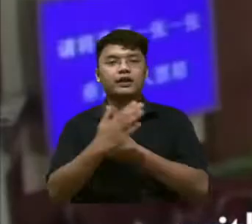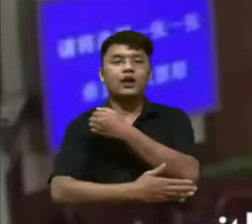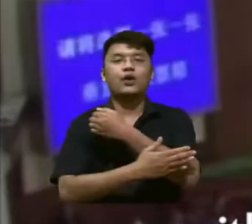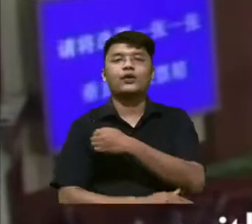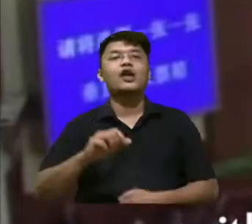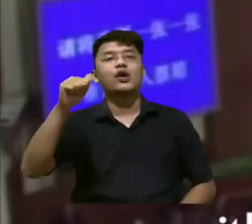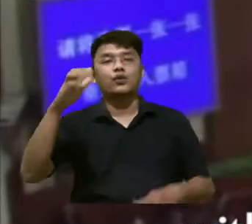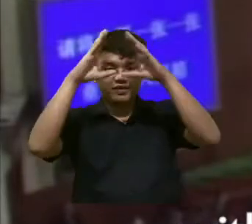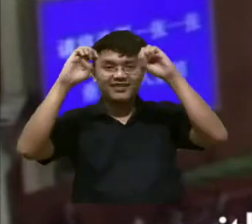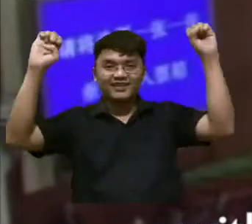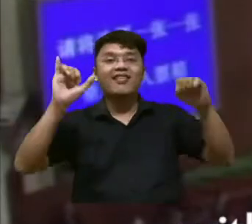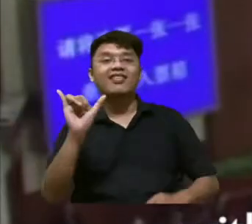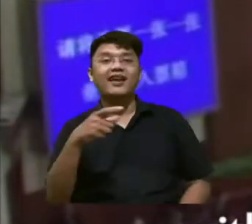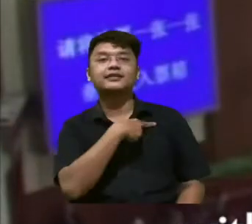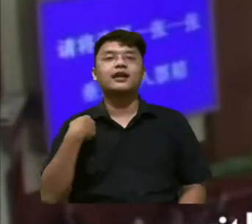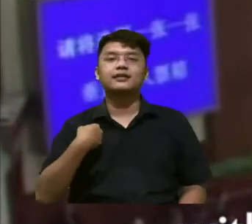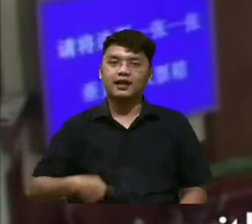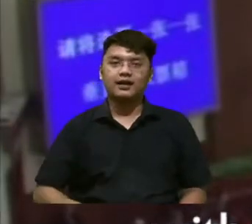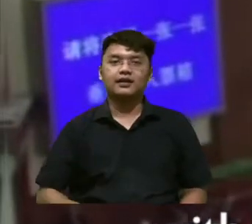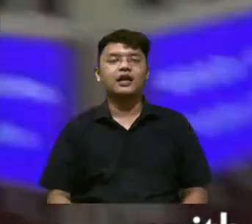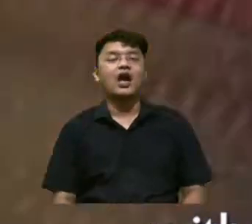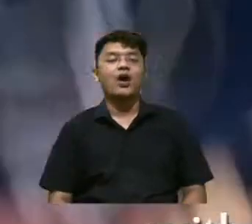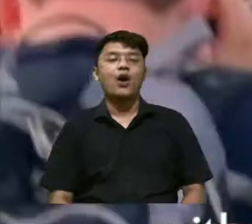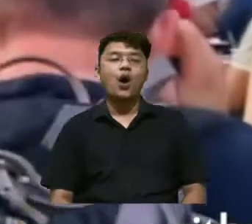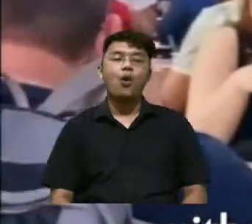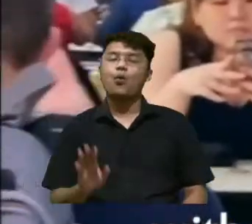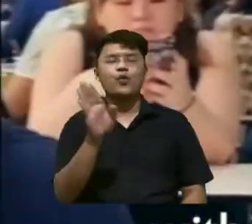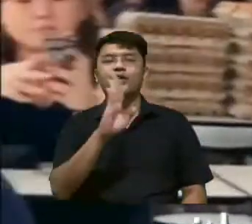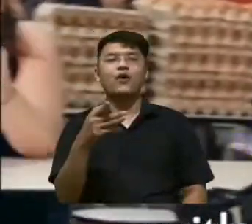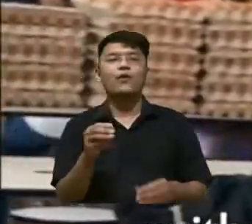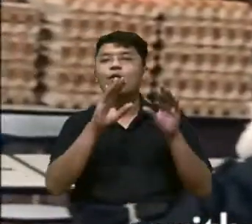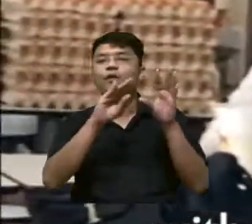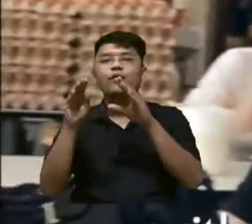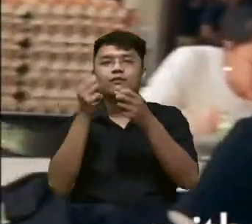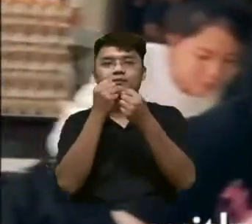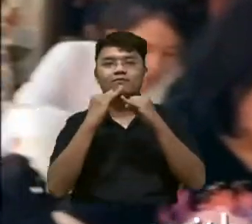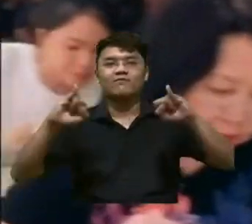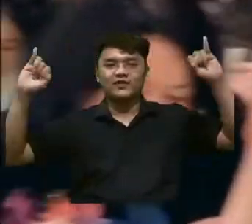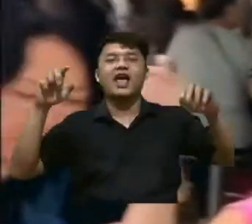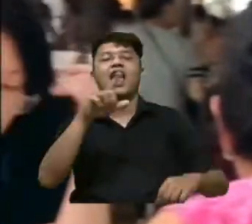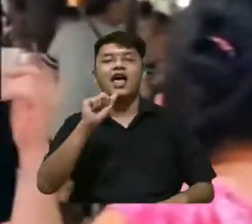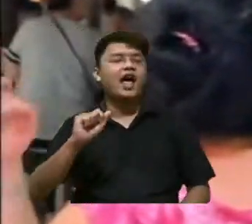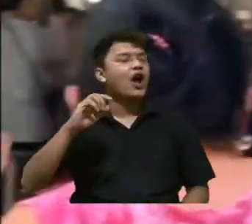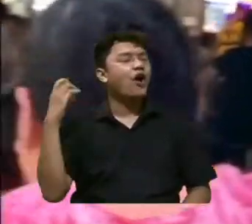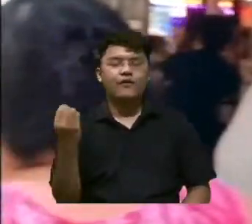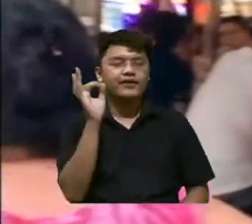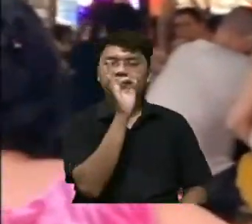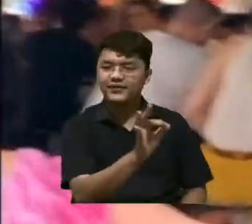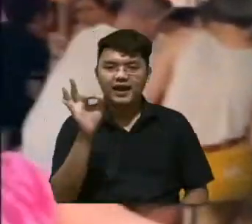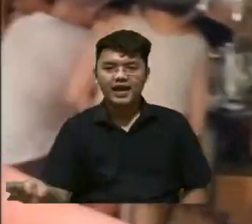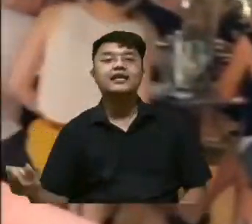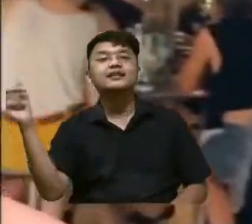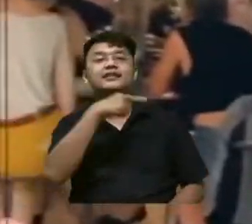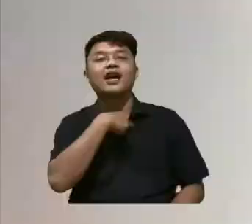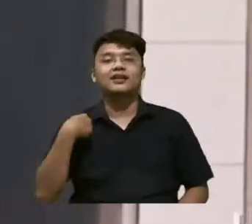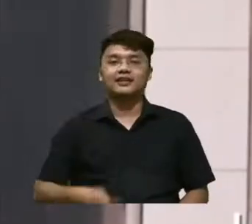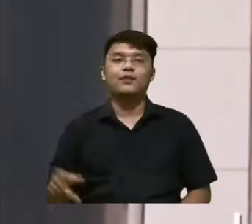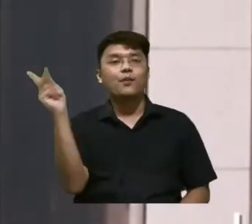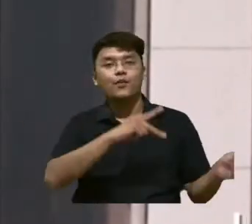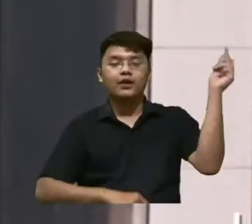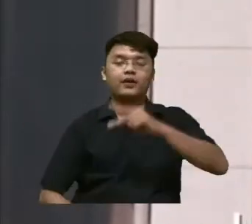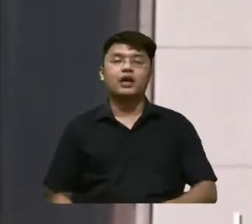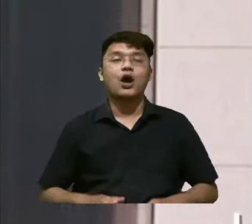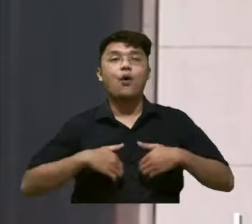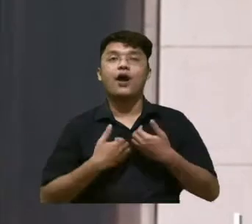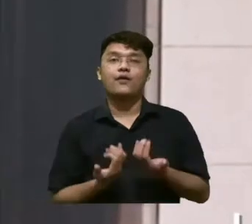like the Chinese government, without freedom of speech and some of the rights of every Chinese people.